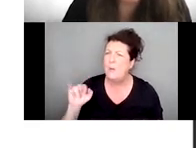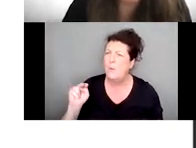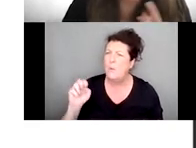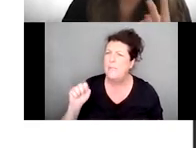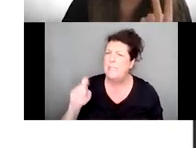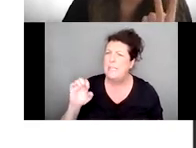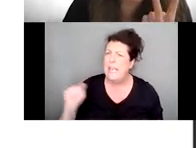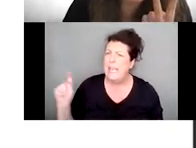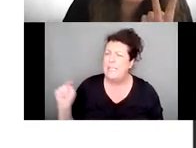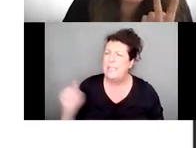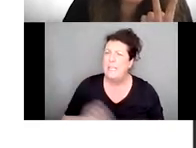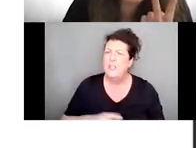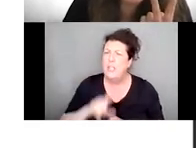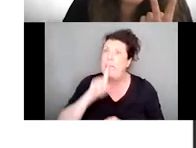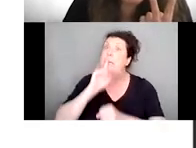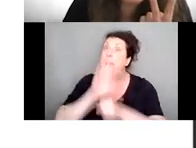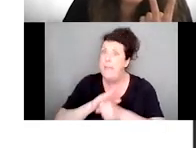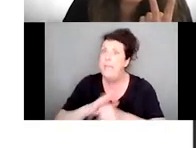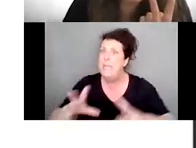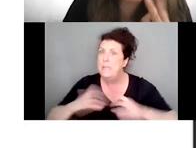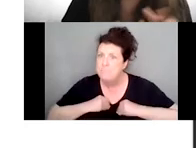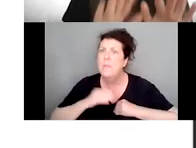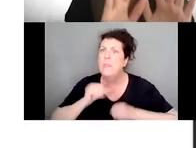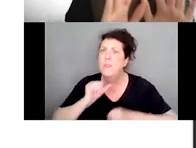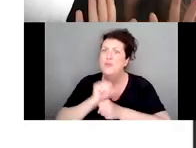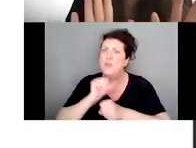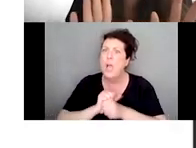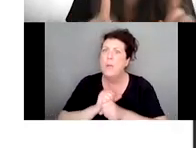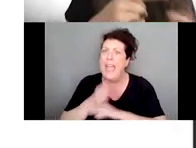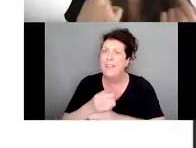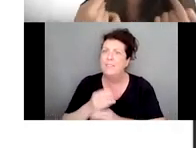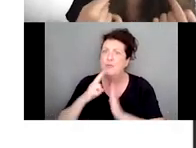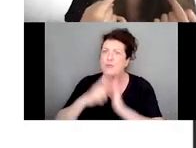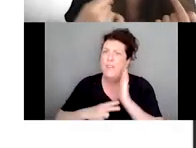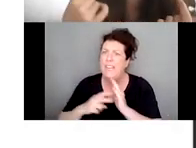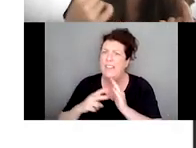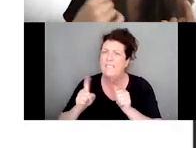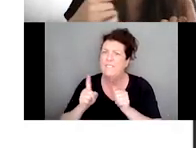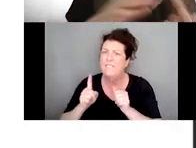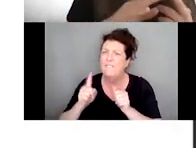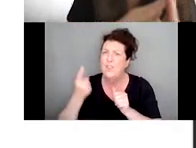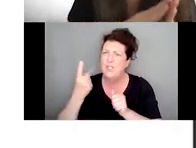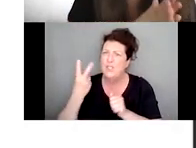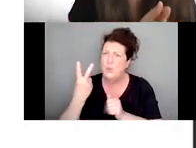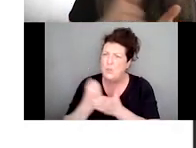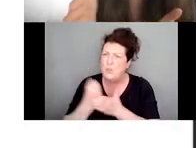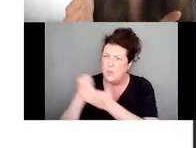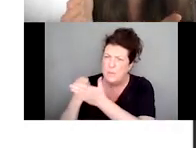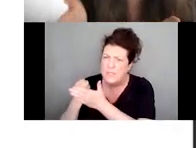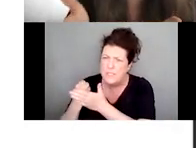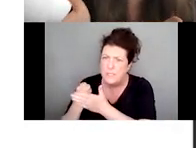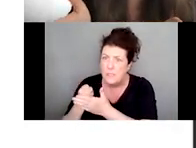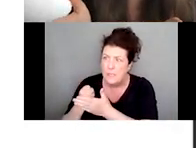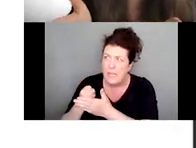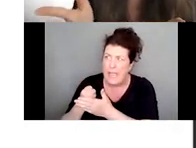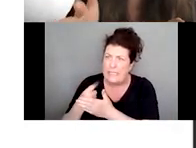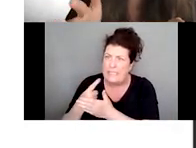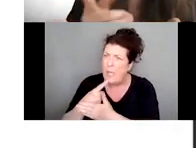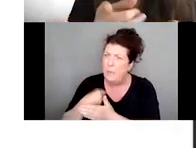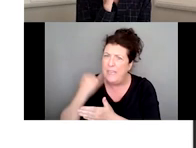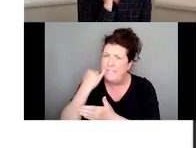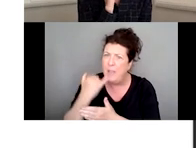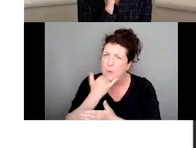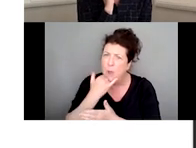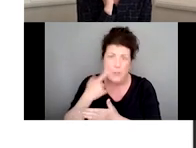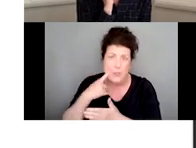reading just your first two scripts. And that correct me, correct me if I'm wrong. You hadn't written the rest of the series yet.